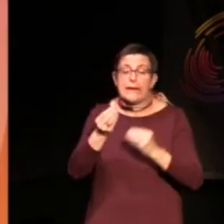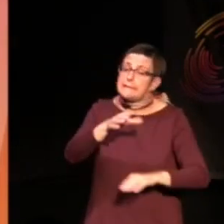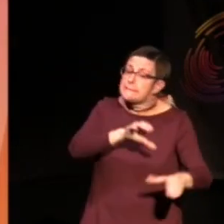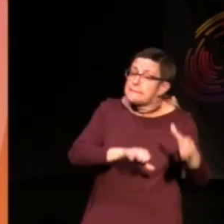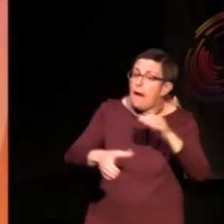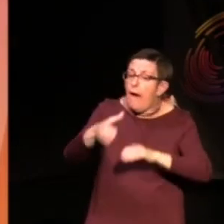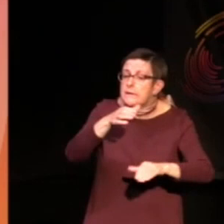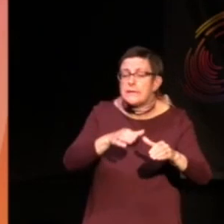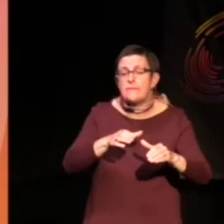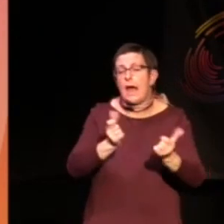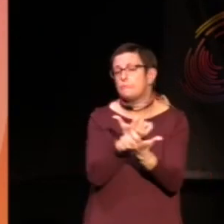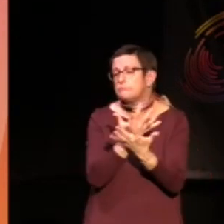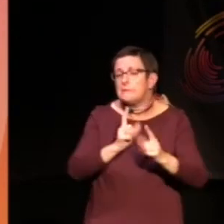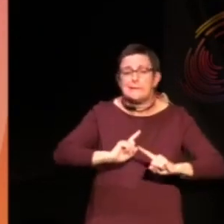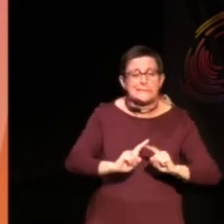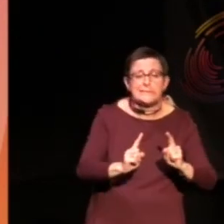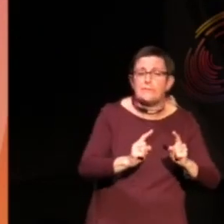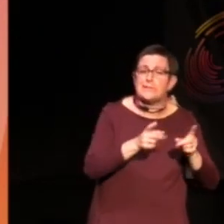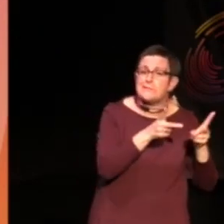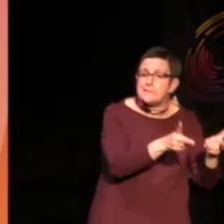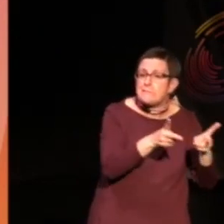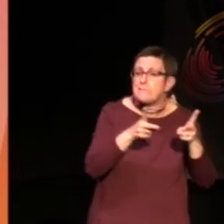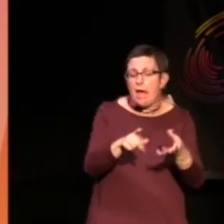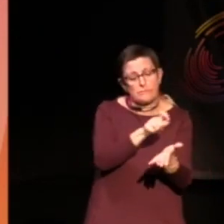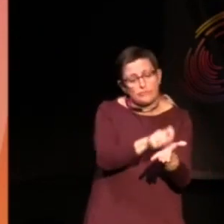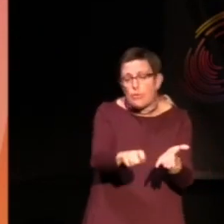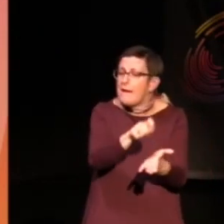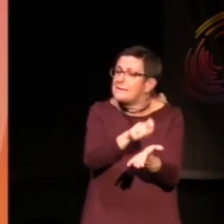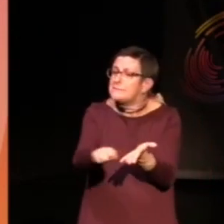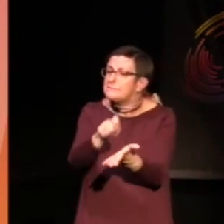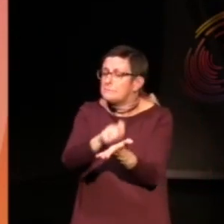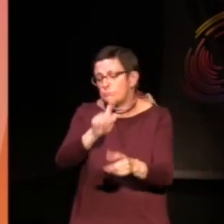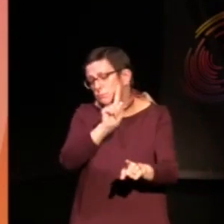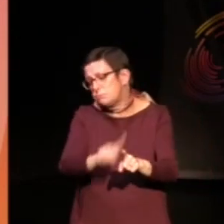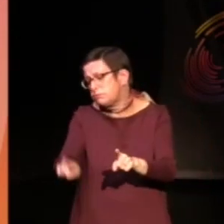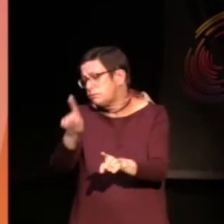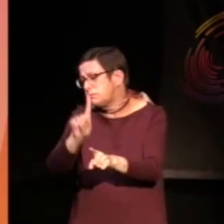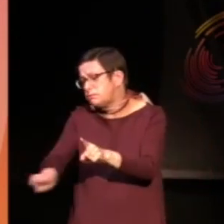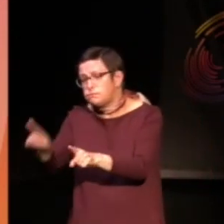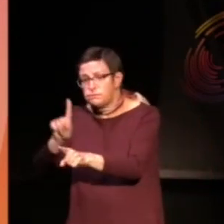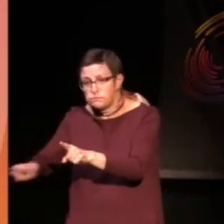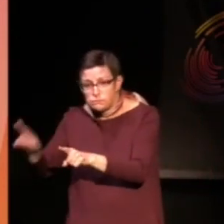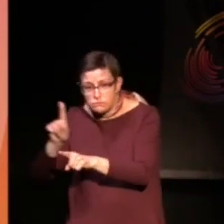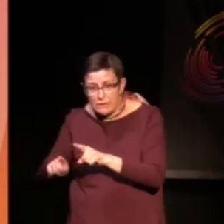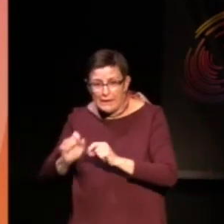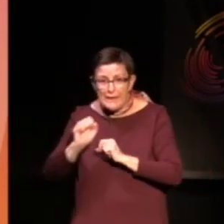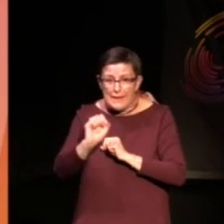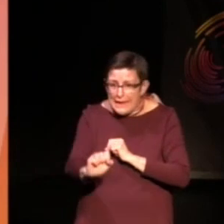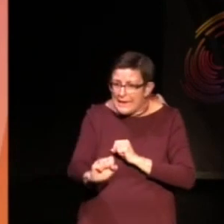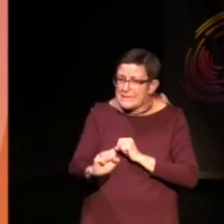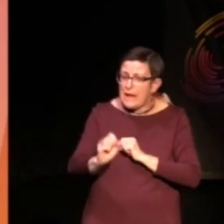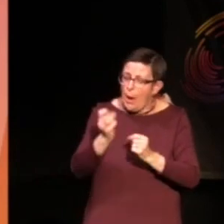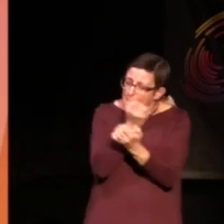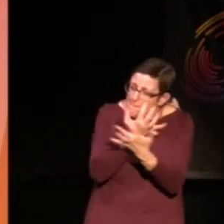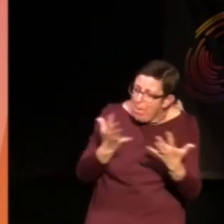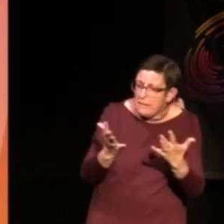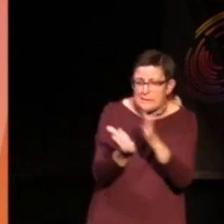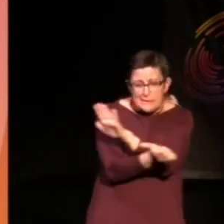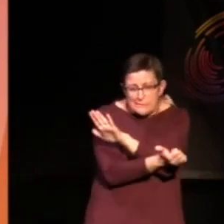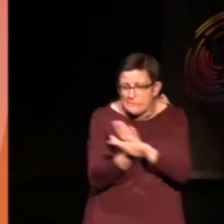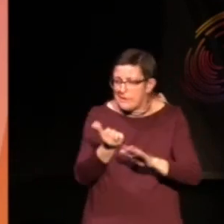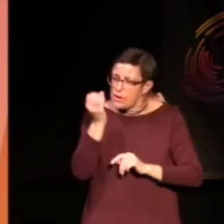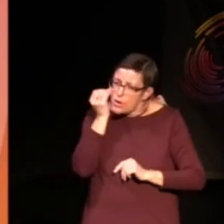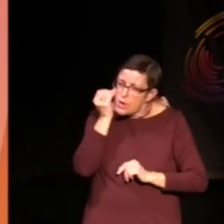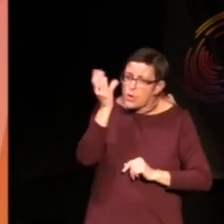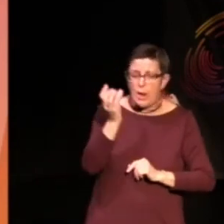was uniquely positioned to invent stories that thrived on multidisciplinary knowledge and a broad vision.